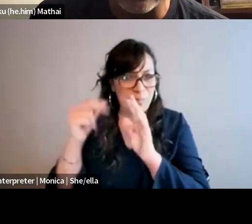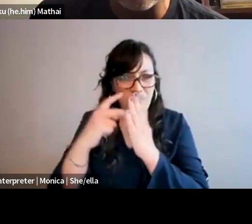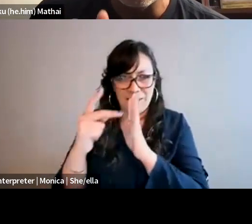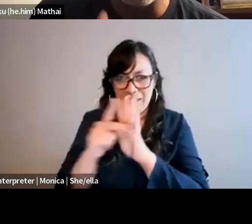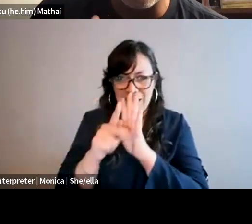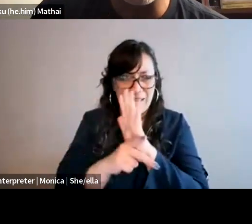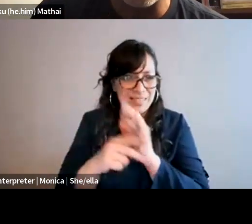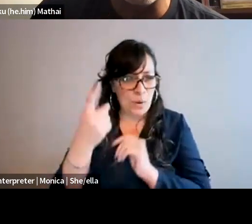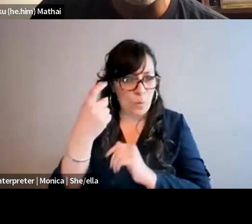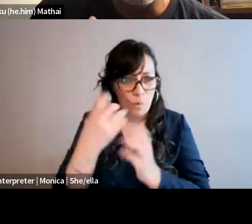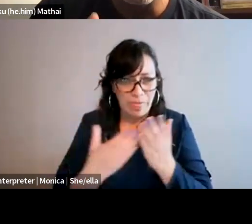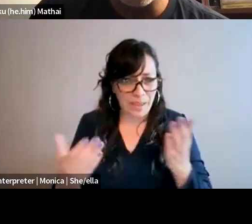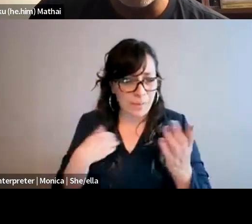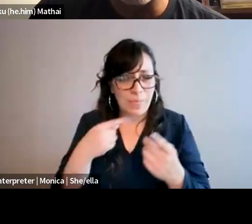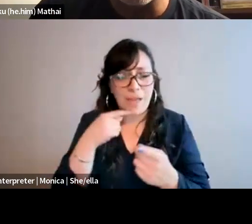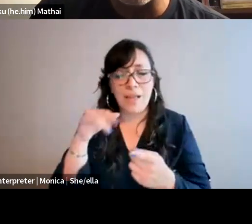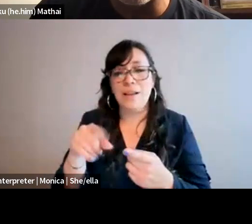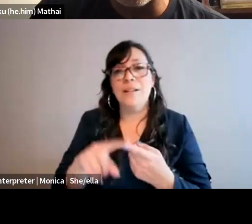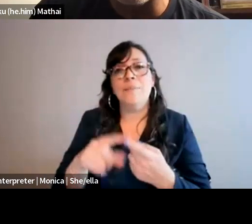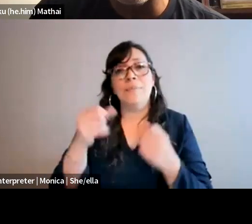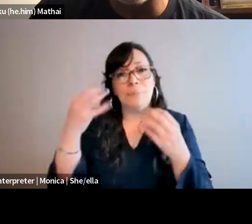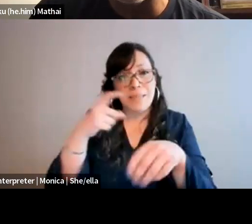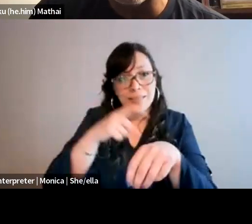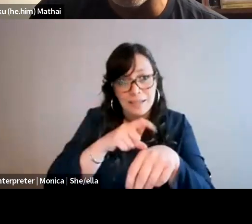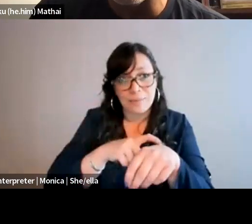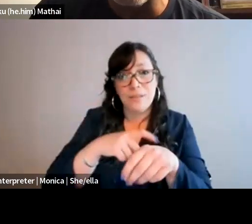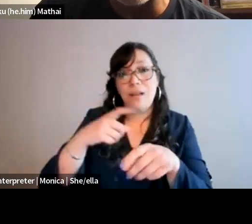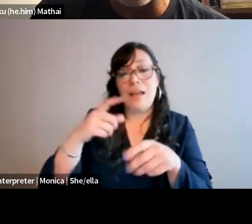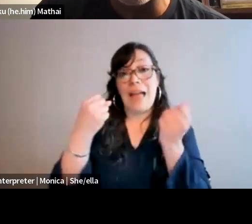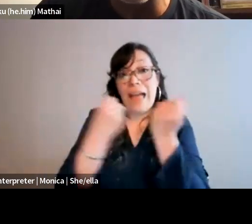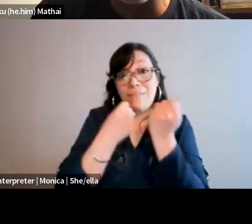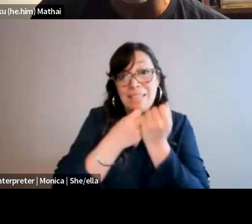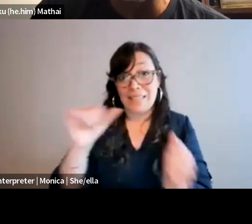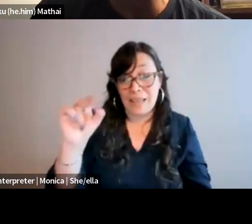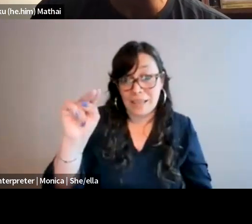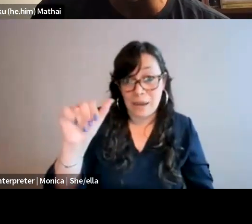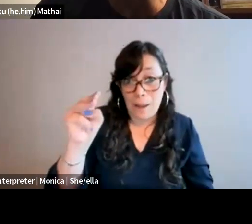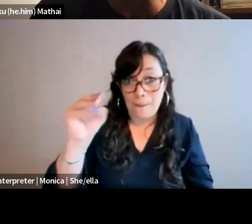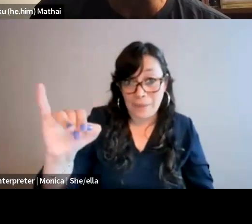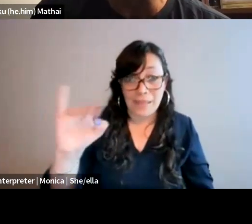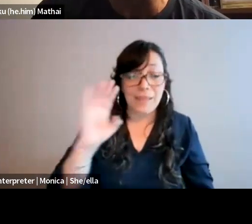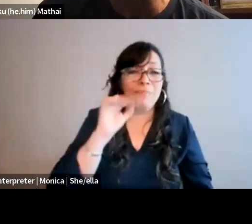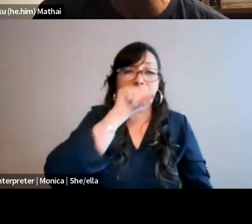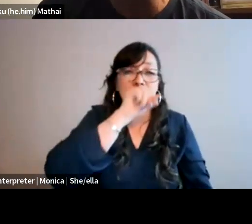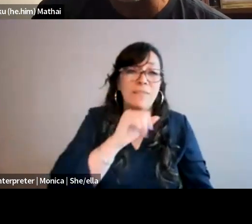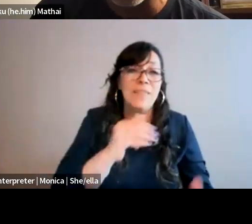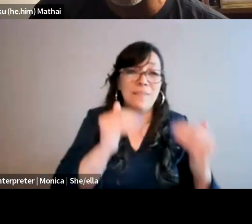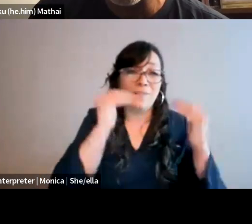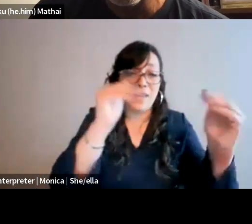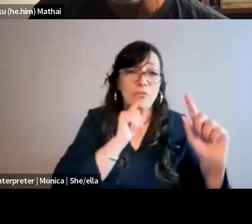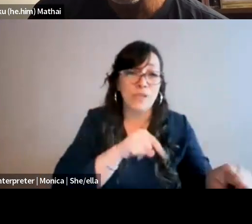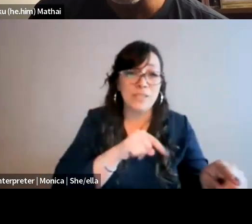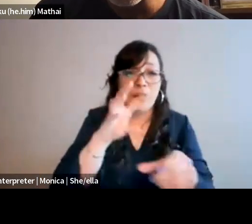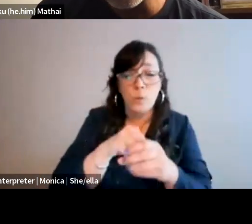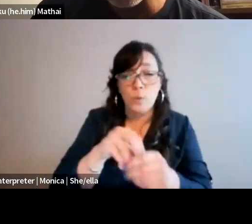thing about that? A lot of times advocates like NAMI and others love the advanced directives because they include something we call the Ulysses